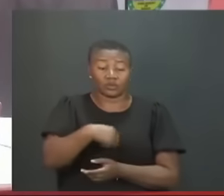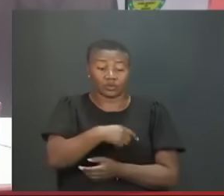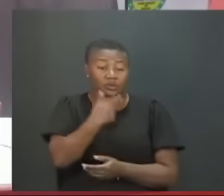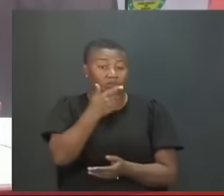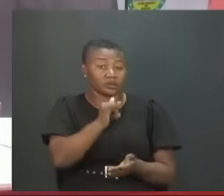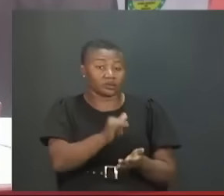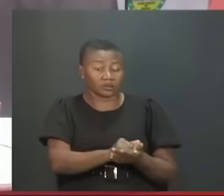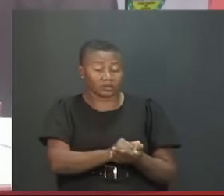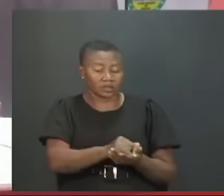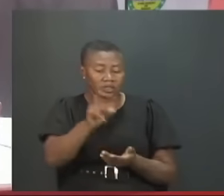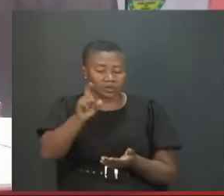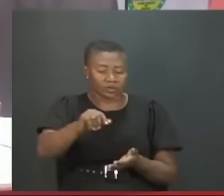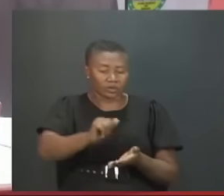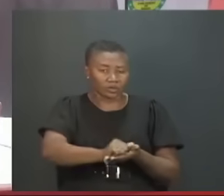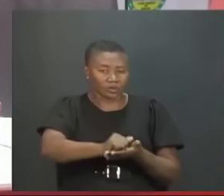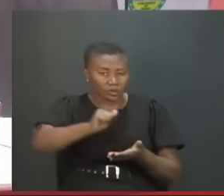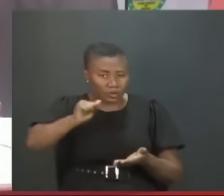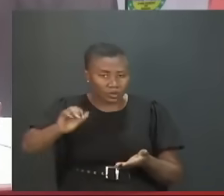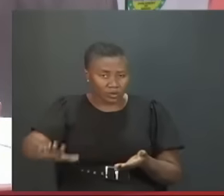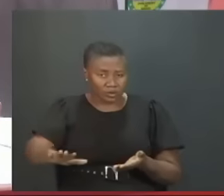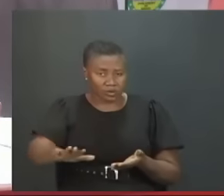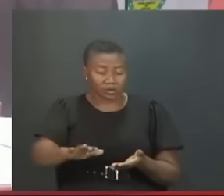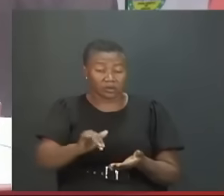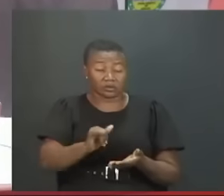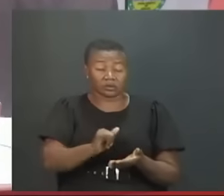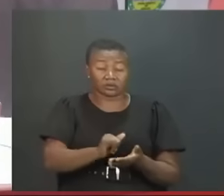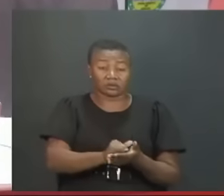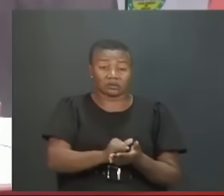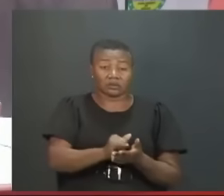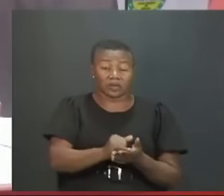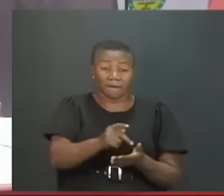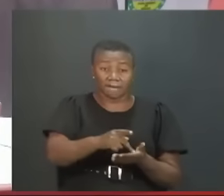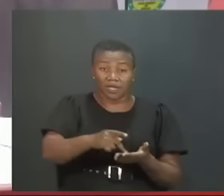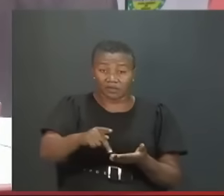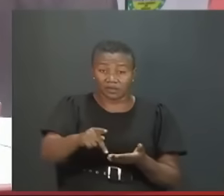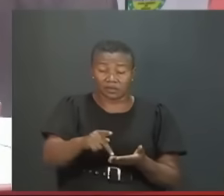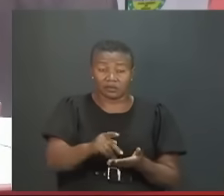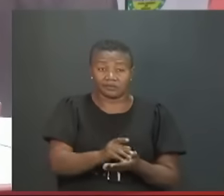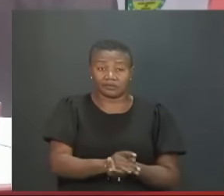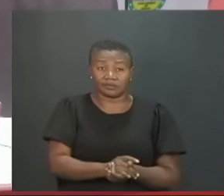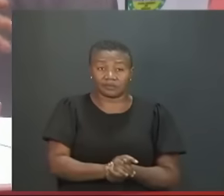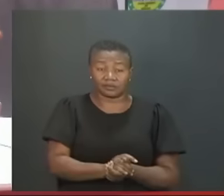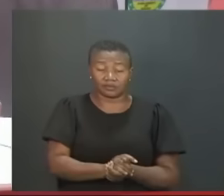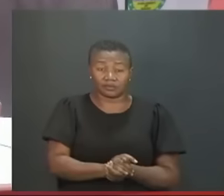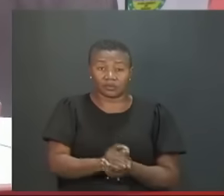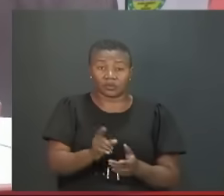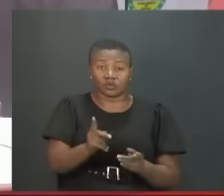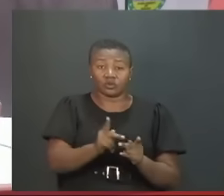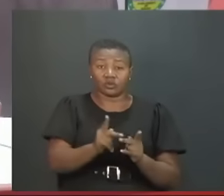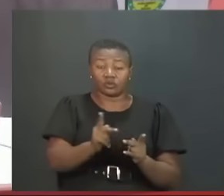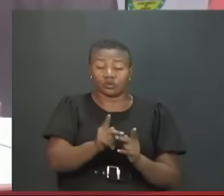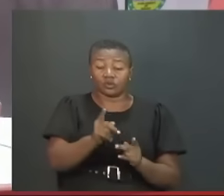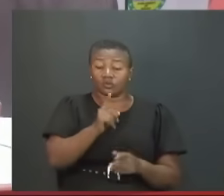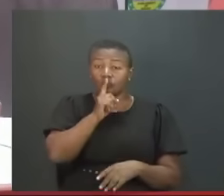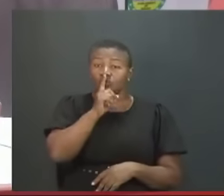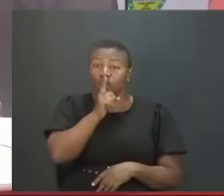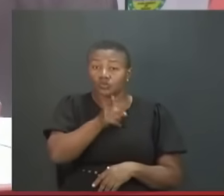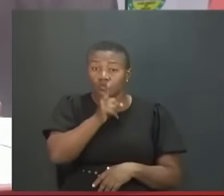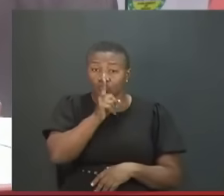take that off. He should withdraw that bit so that the original component of the